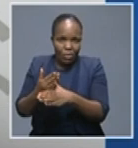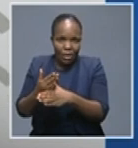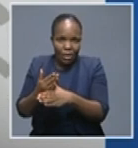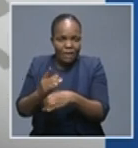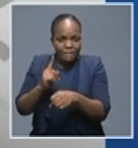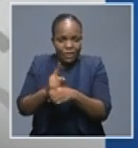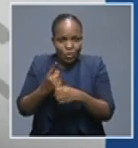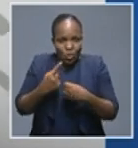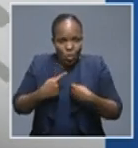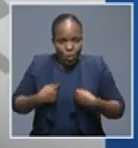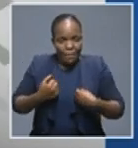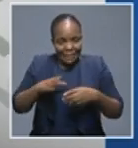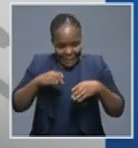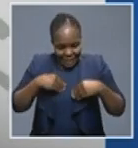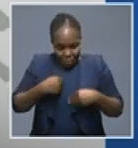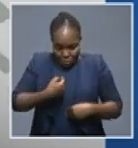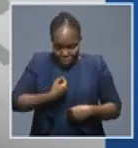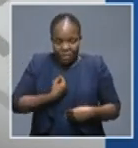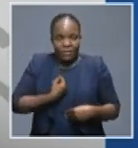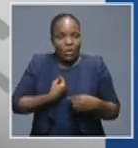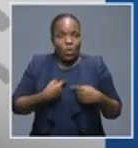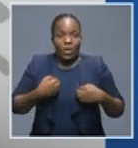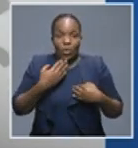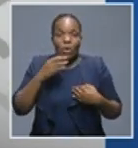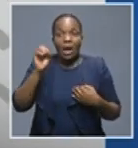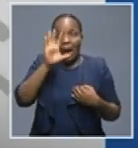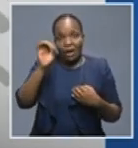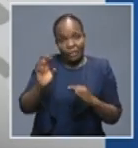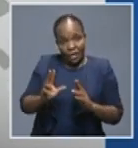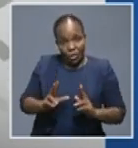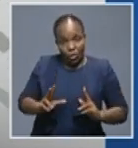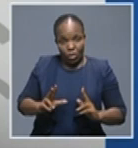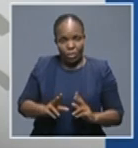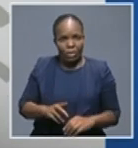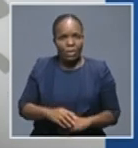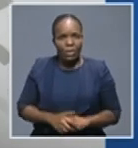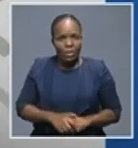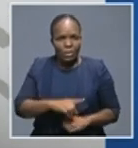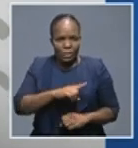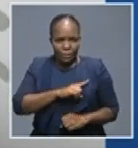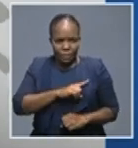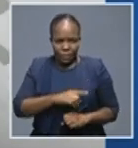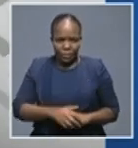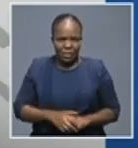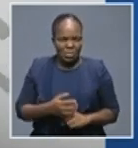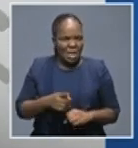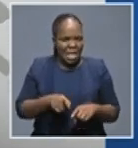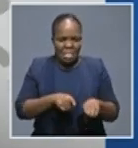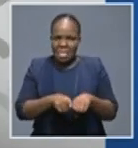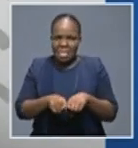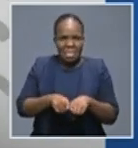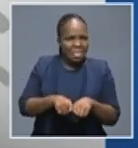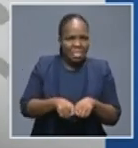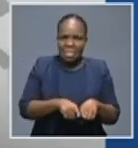ourselves as Africans, mm-hmm. first and foremost, to cooperate instead of competing all the